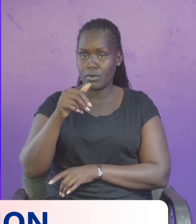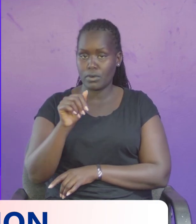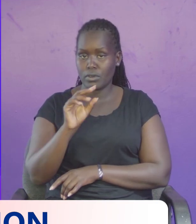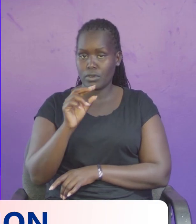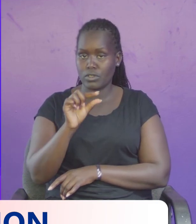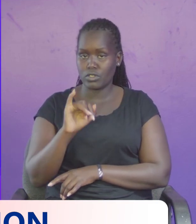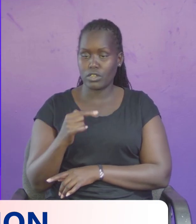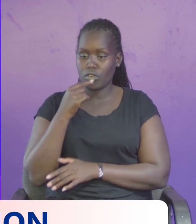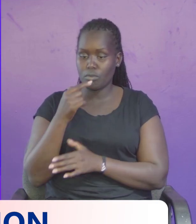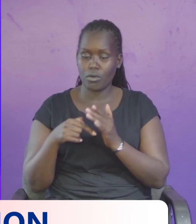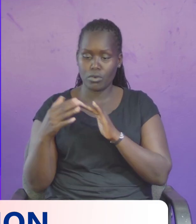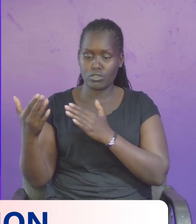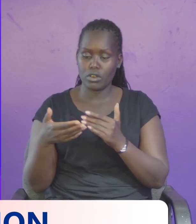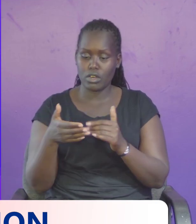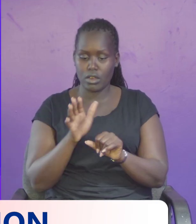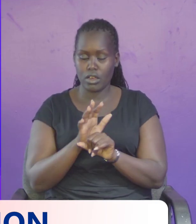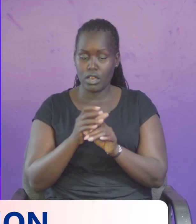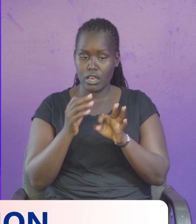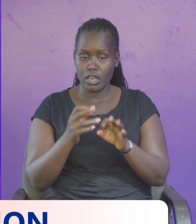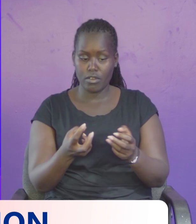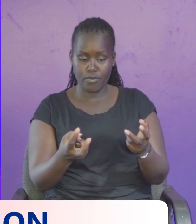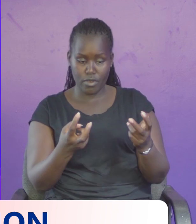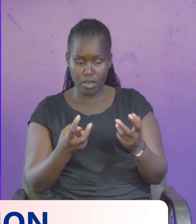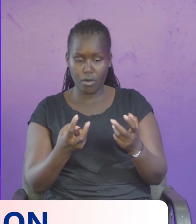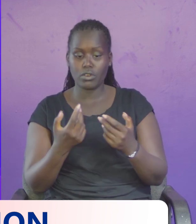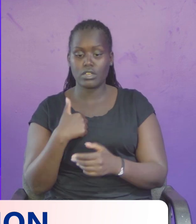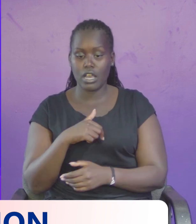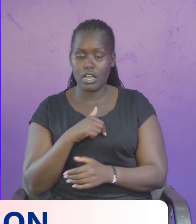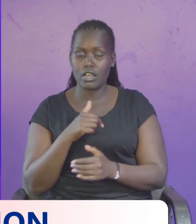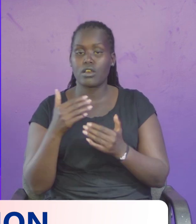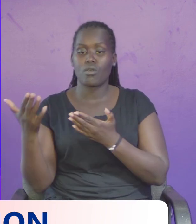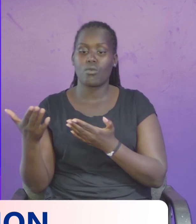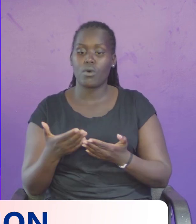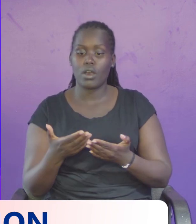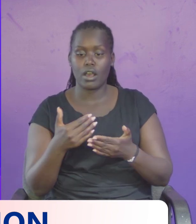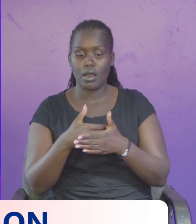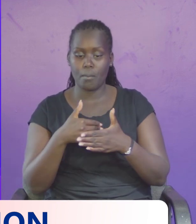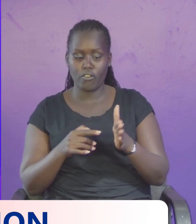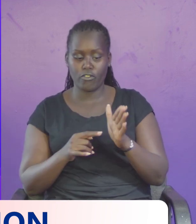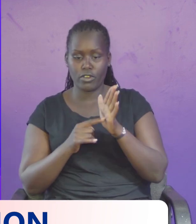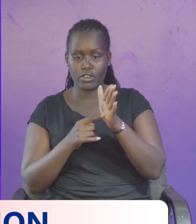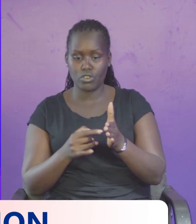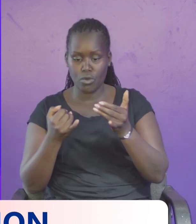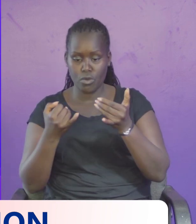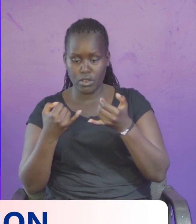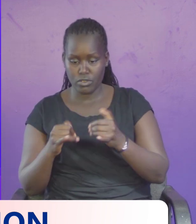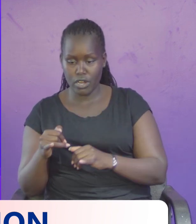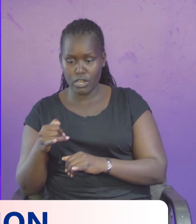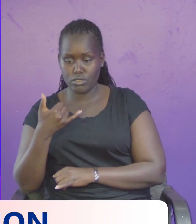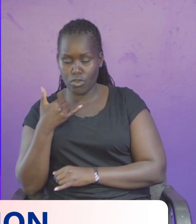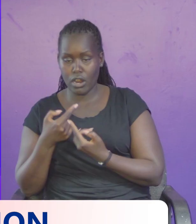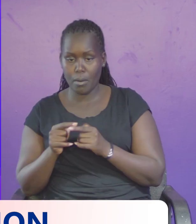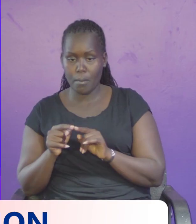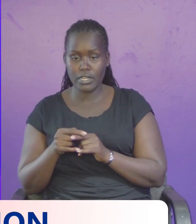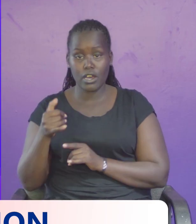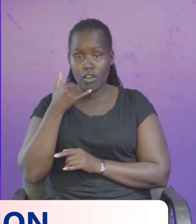Tunawambia karibu sana. Just in case they are watching us, karibu sana. Just before this show, tumejaribu kumpigia, his phone is off. But I